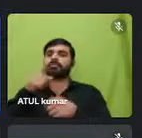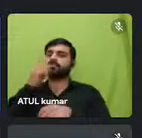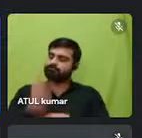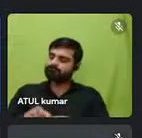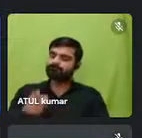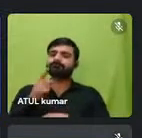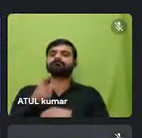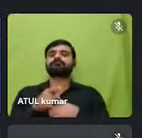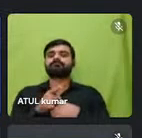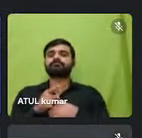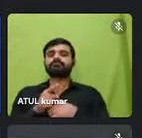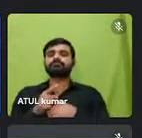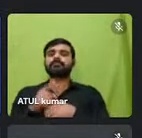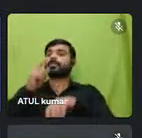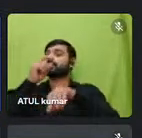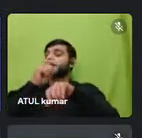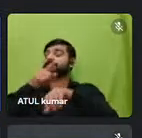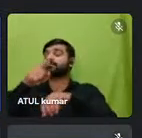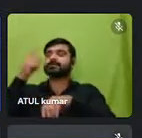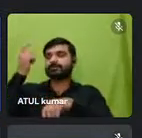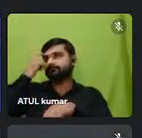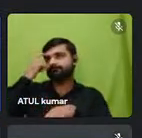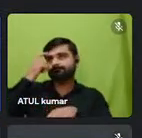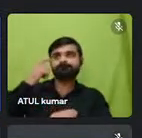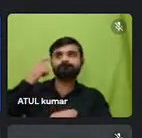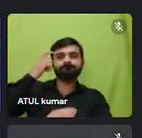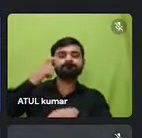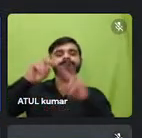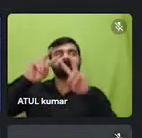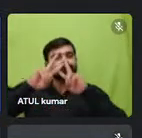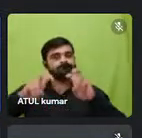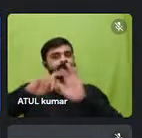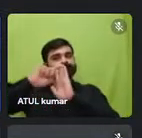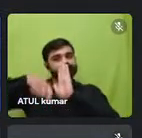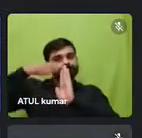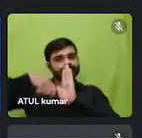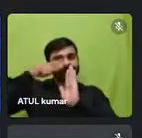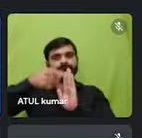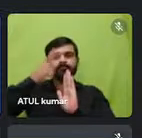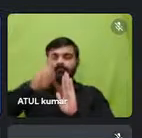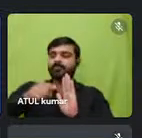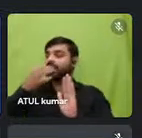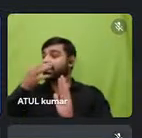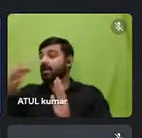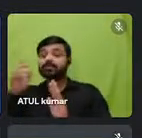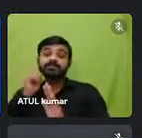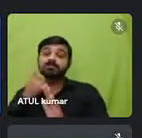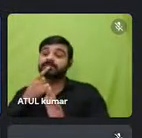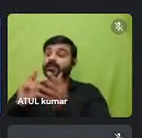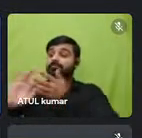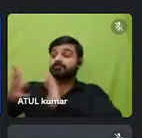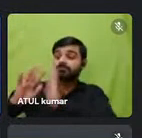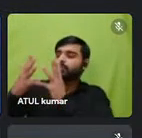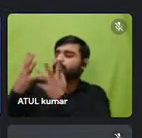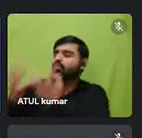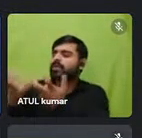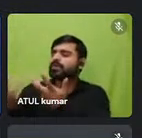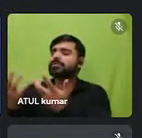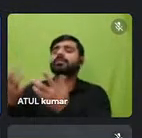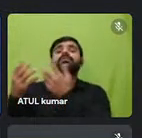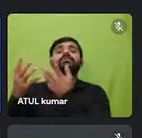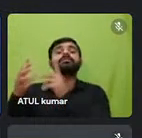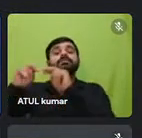be at the time when you're thinking about a research project, you ask deaf signers what they want.